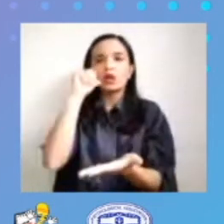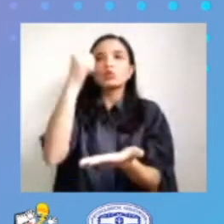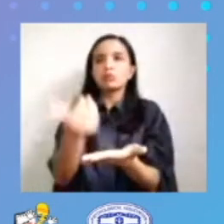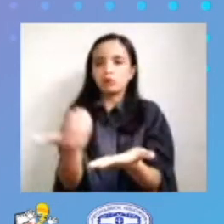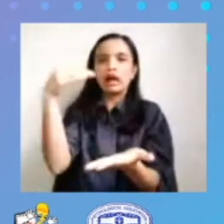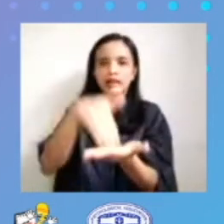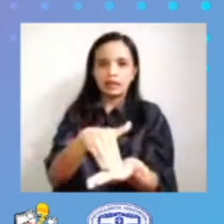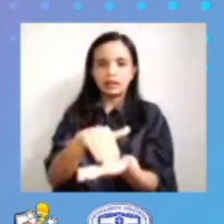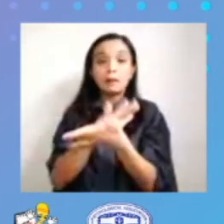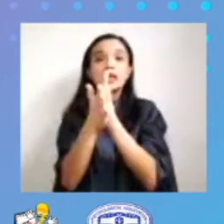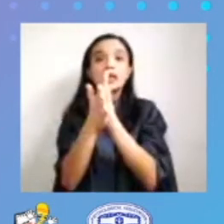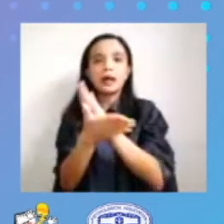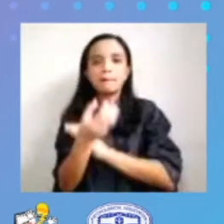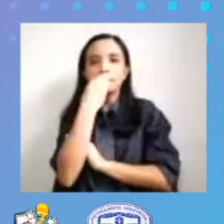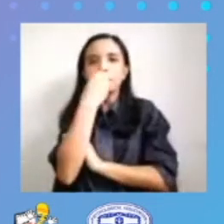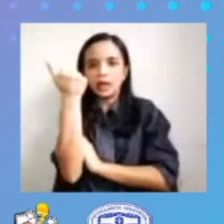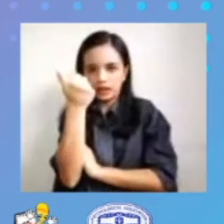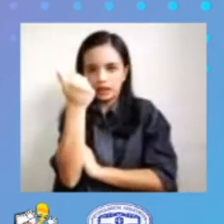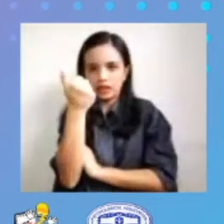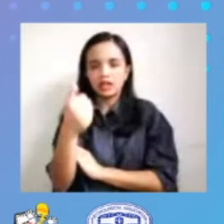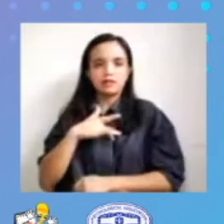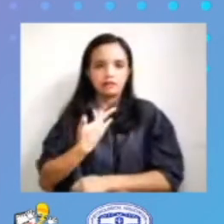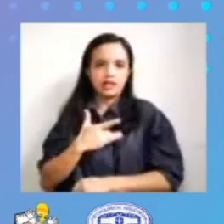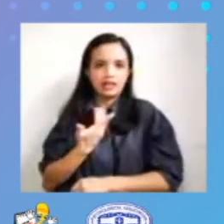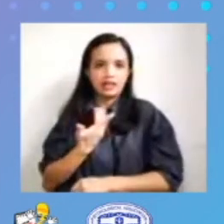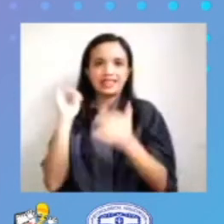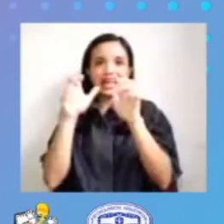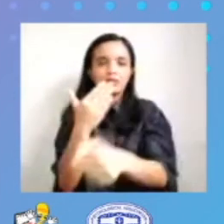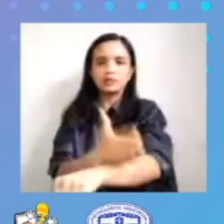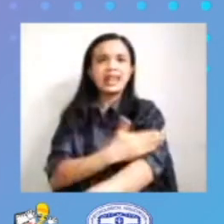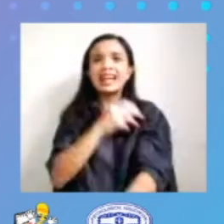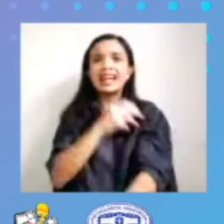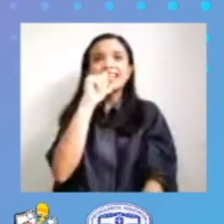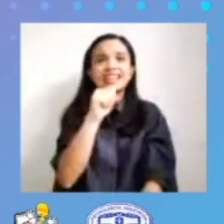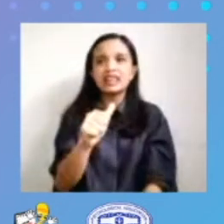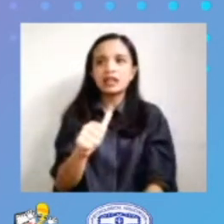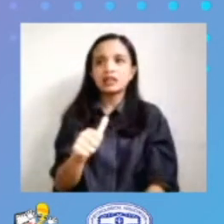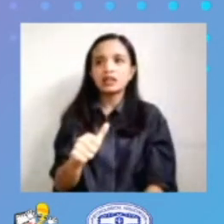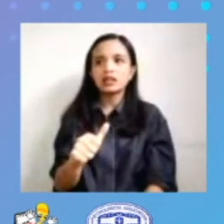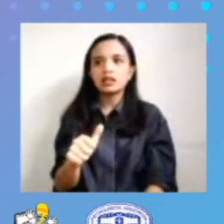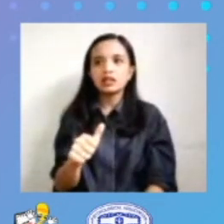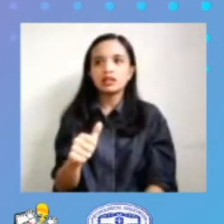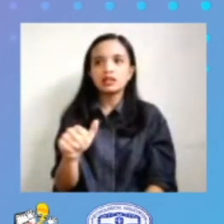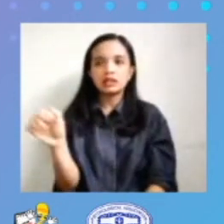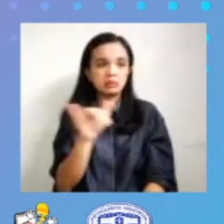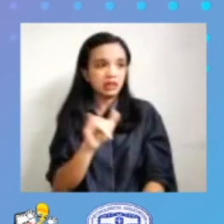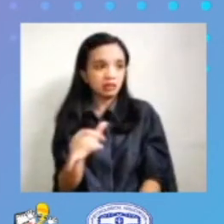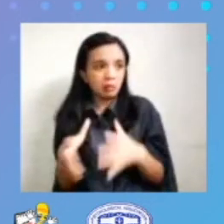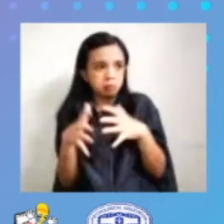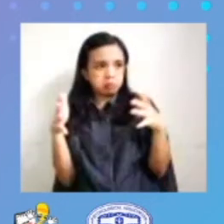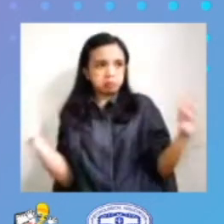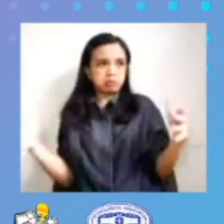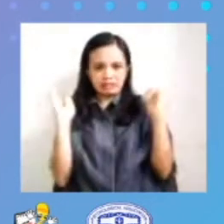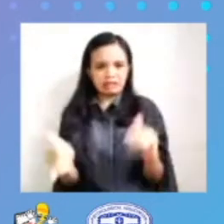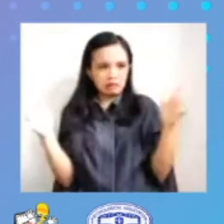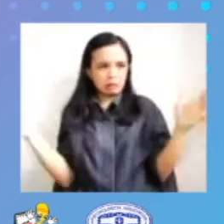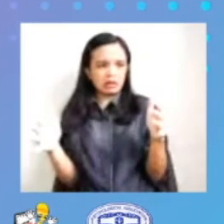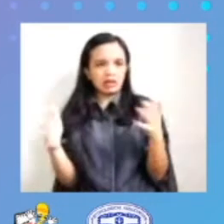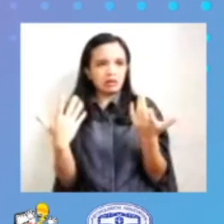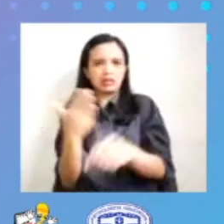supervised as well. Yes, I actually like I actually like to add rin na if you are, parang you